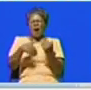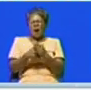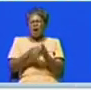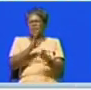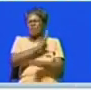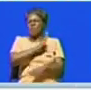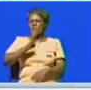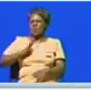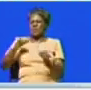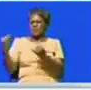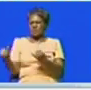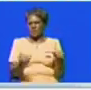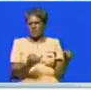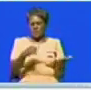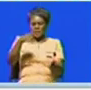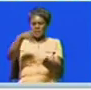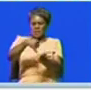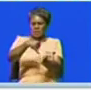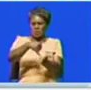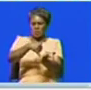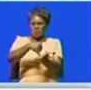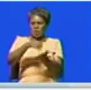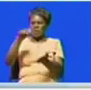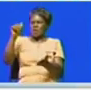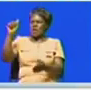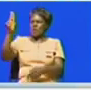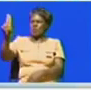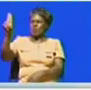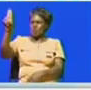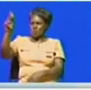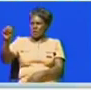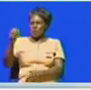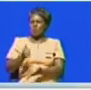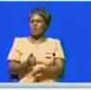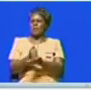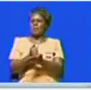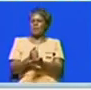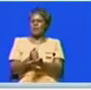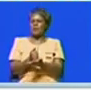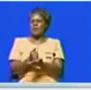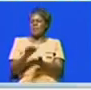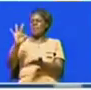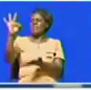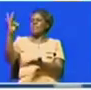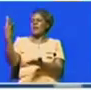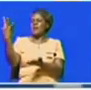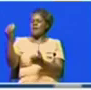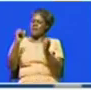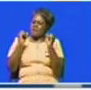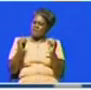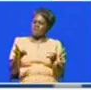bodies where sometimes we invite them, including either the AU or the UN, to assist. Okay. Now, thirdly,